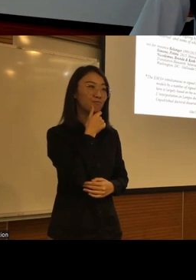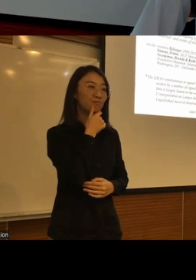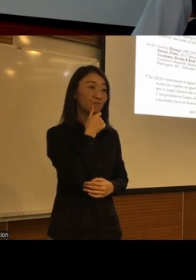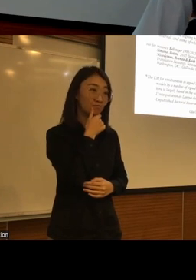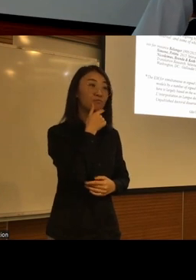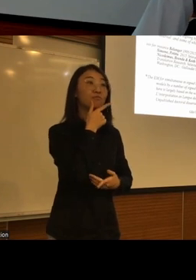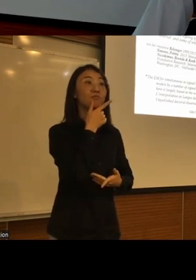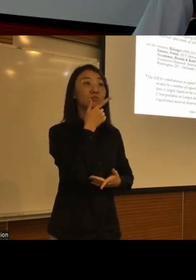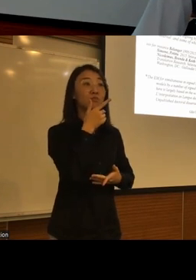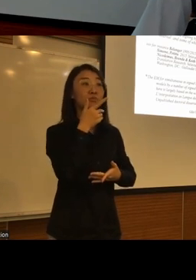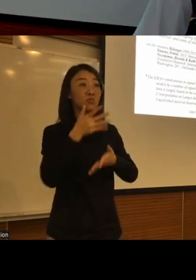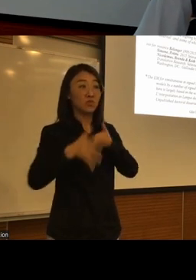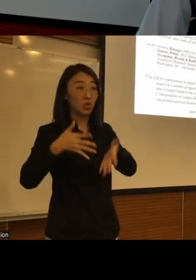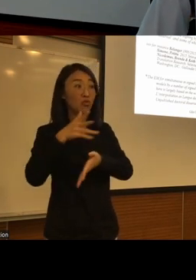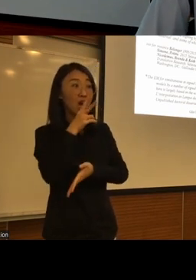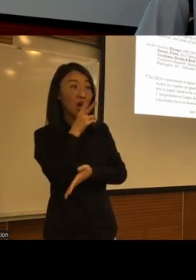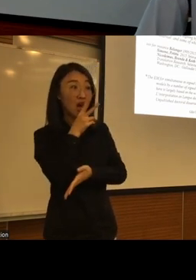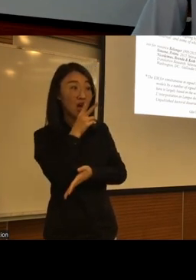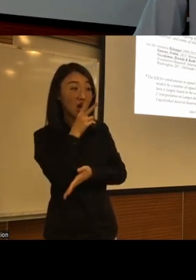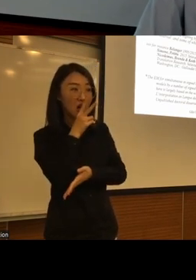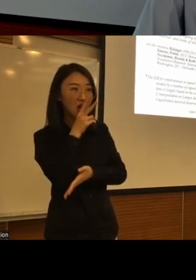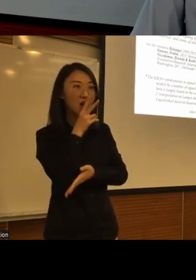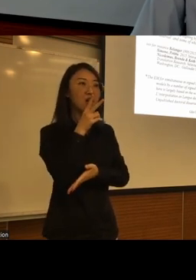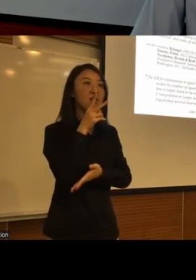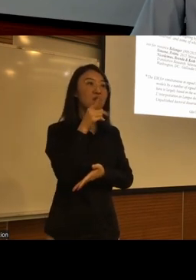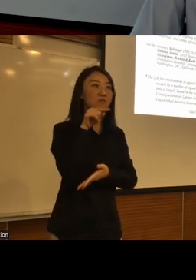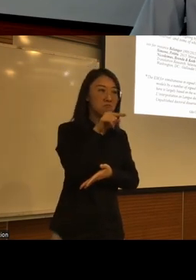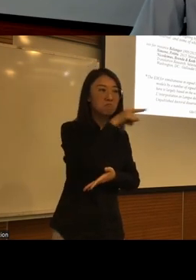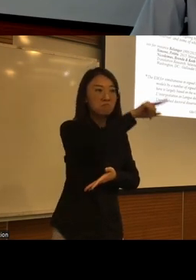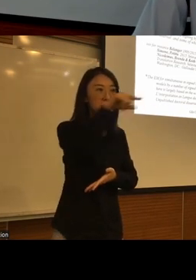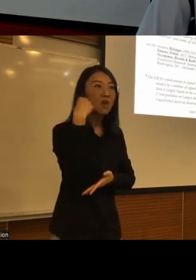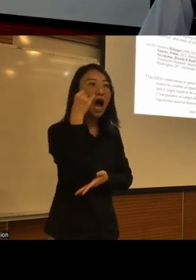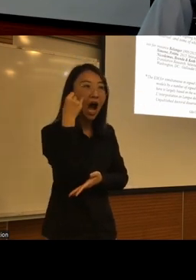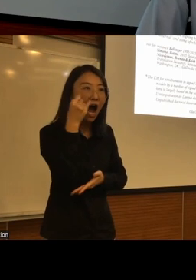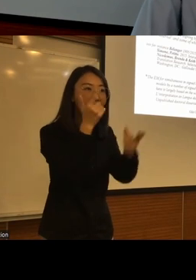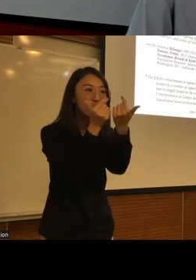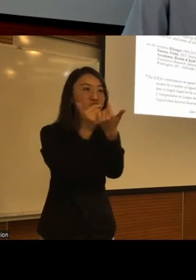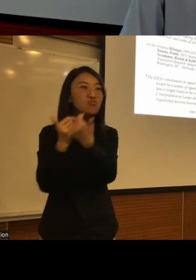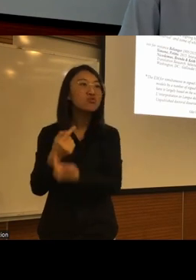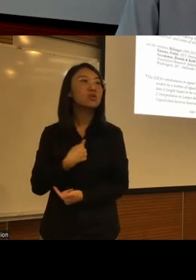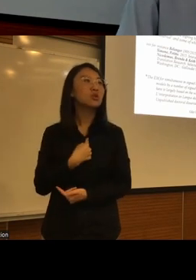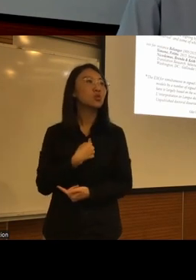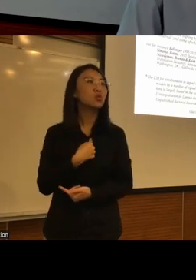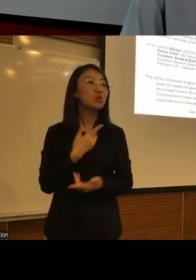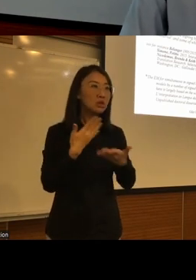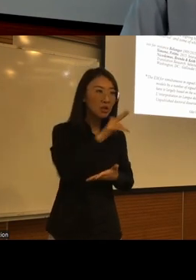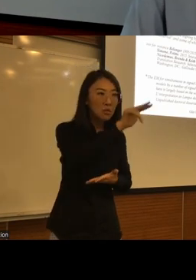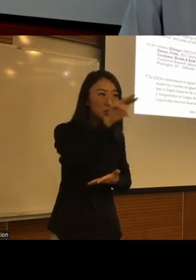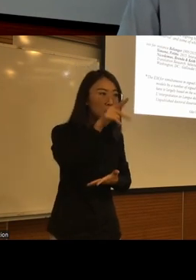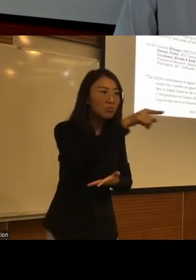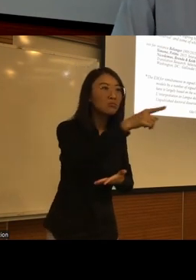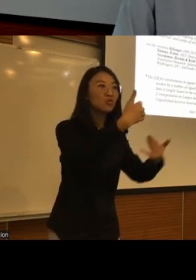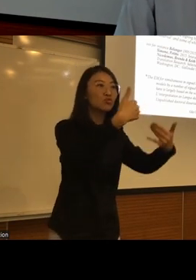you interpret into sign language, you look at your deaf users. Now, I don't see much signing going on between